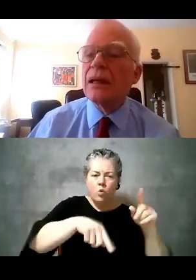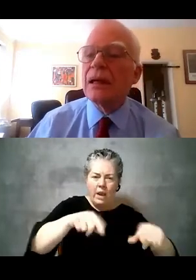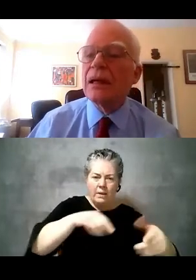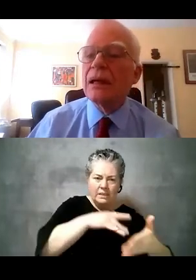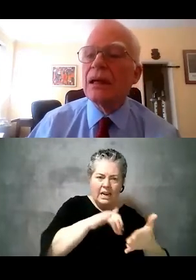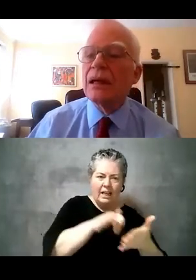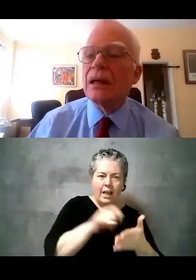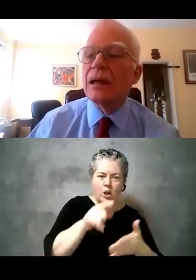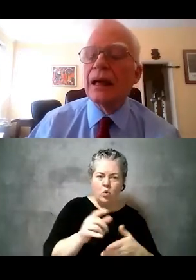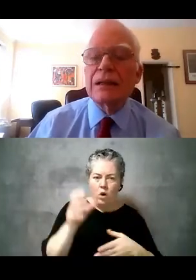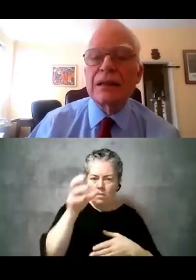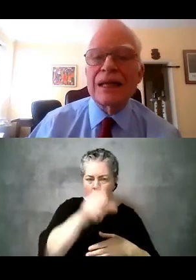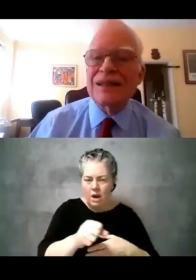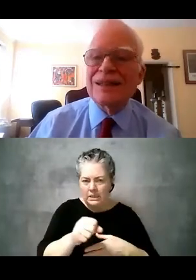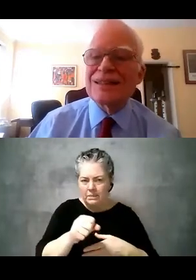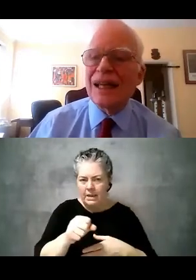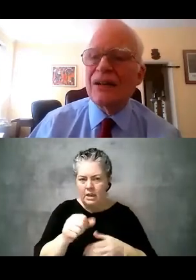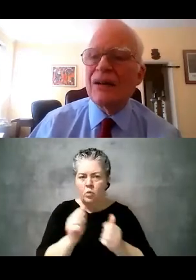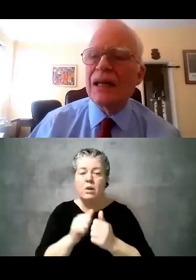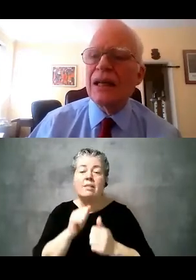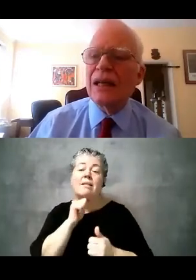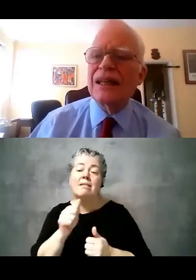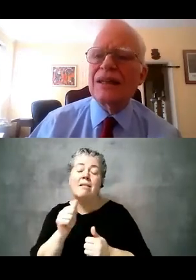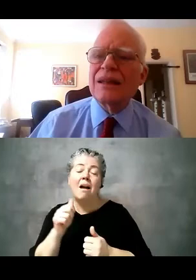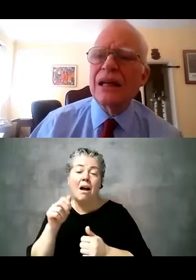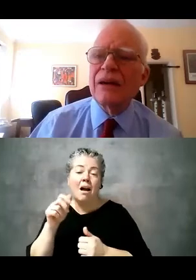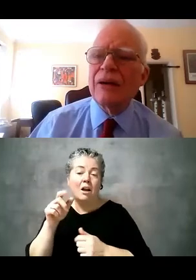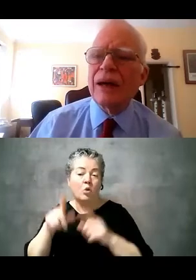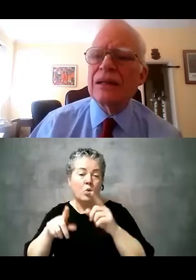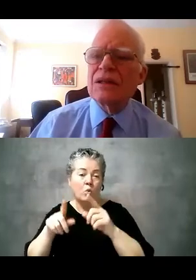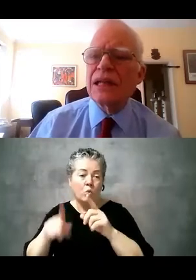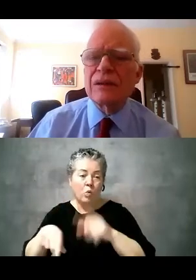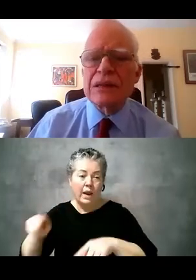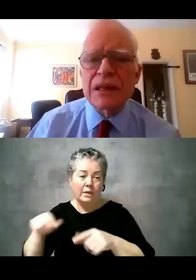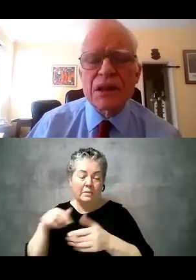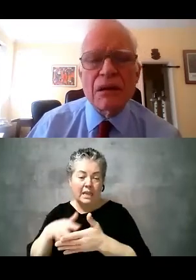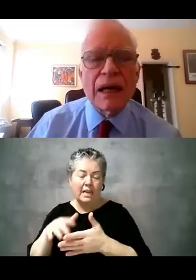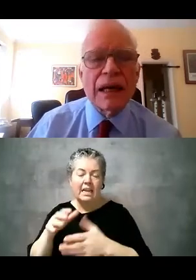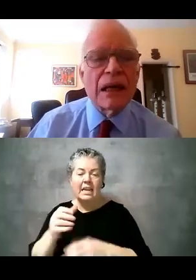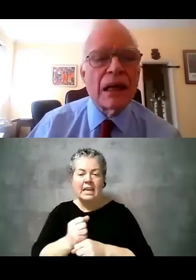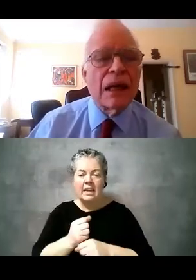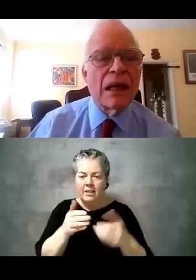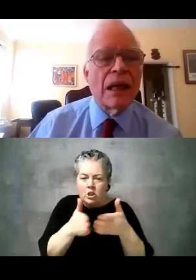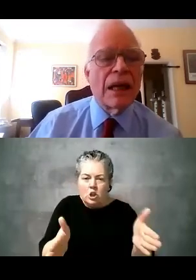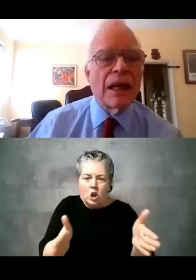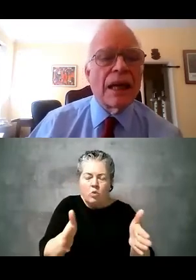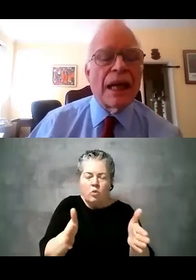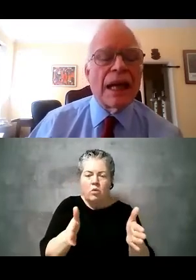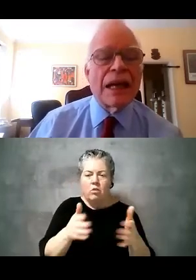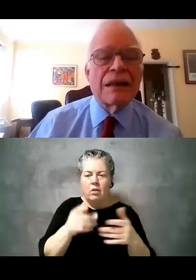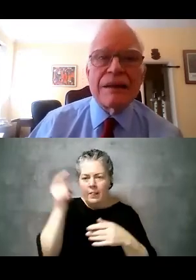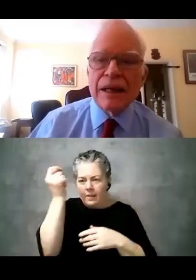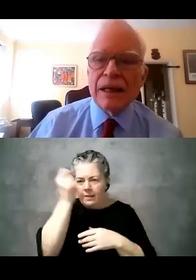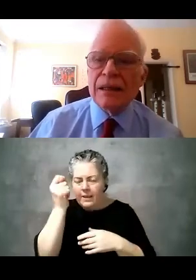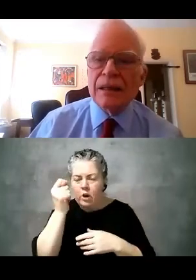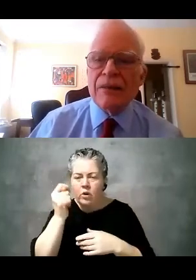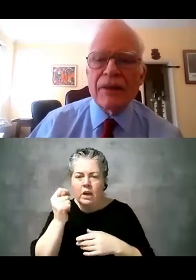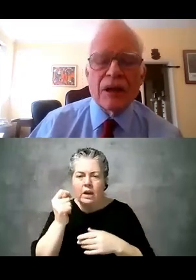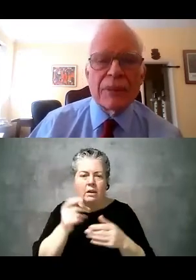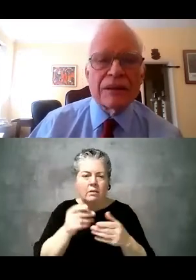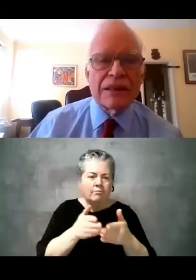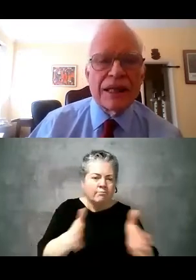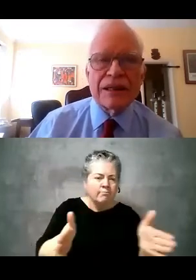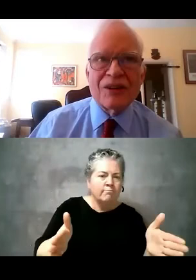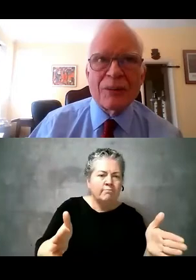study, and to get the design right, to get the theory right, the generalization right. And then